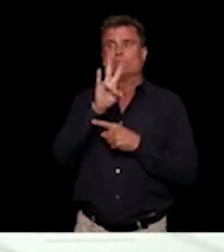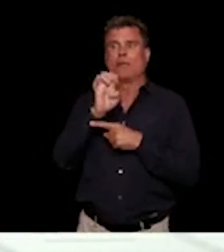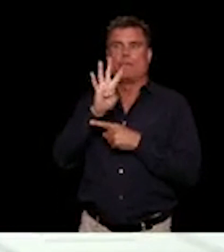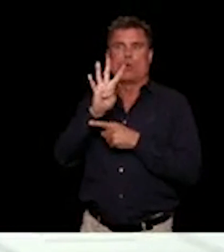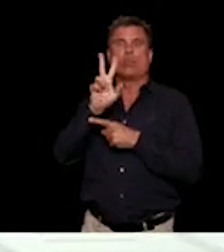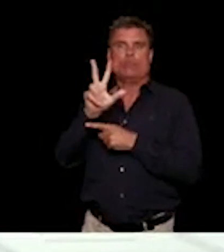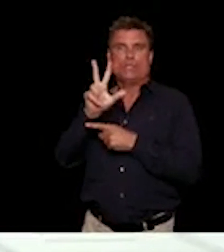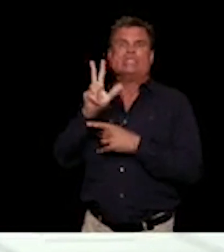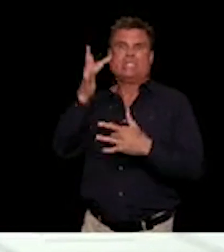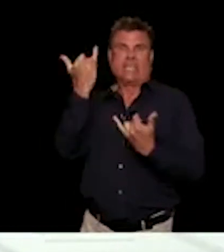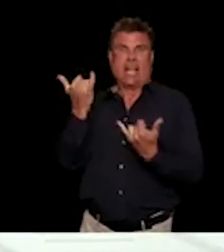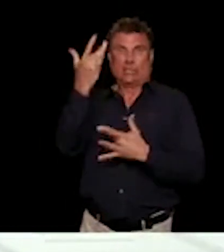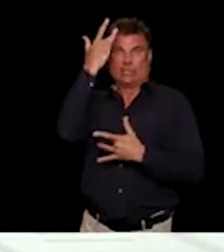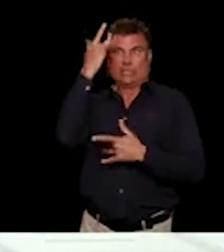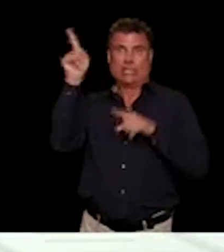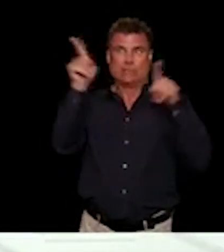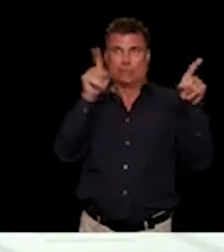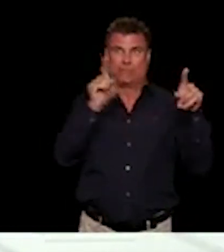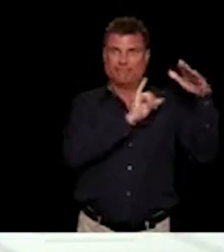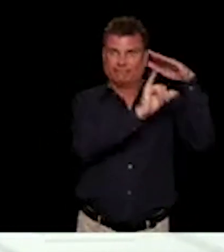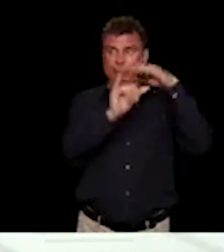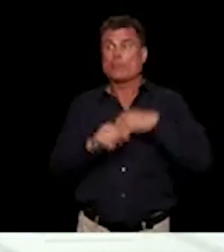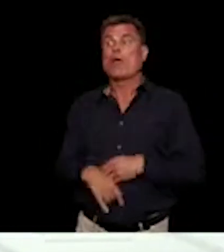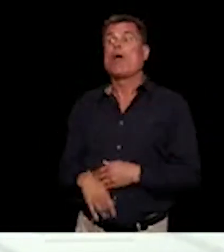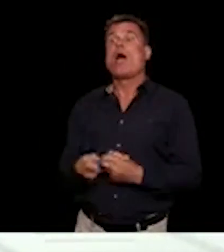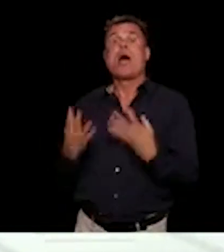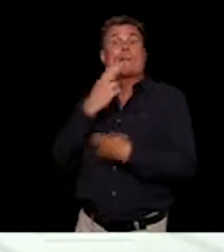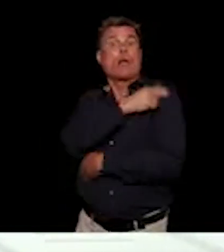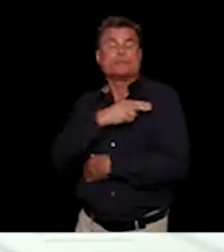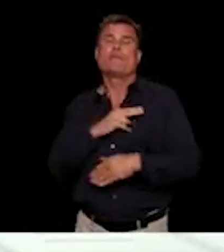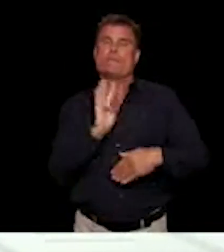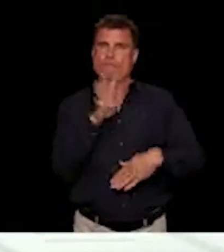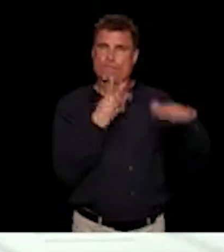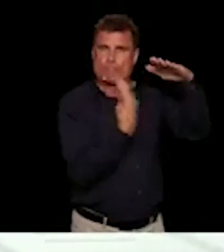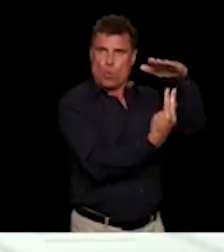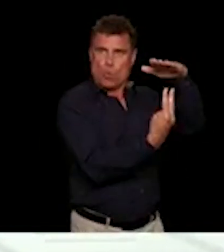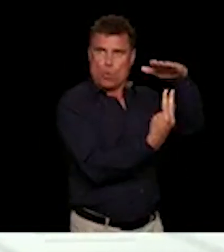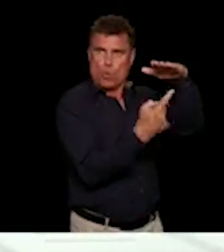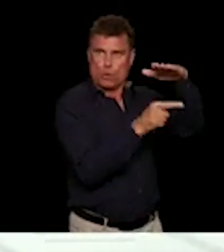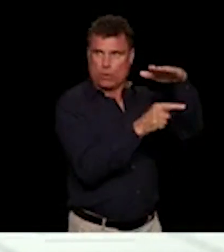in hospital today, and 3 are in critical care.